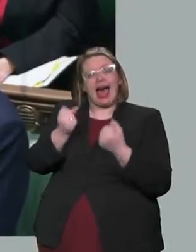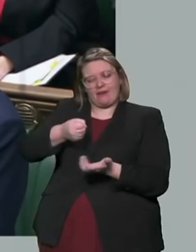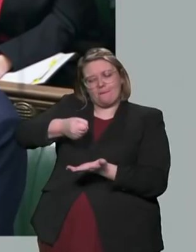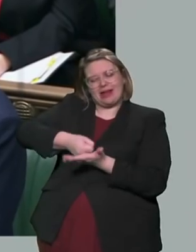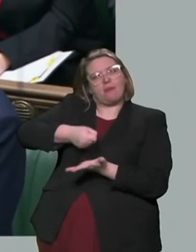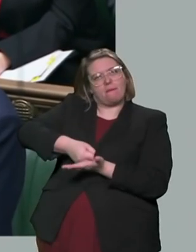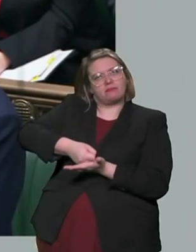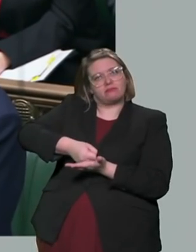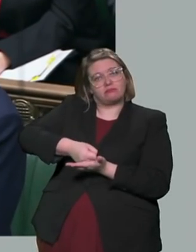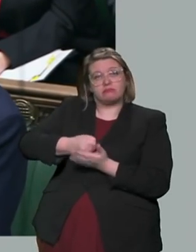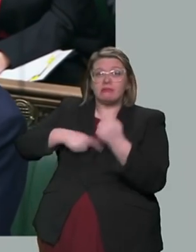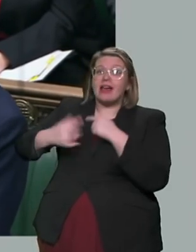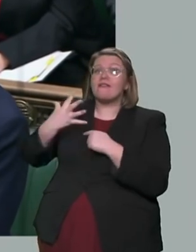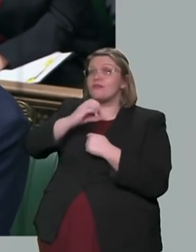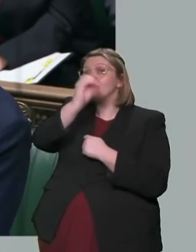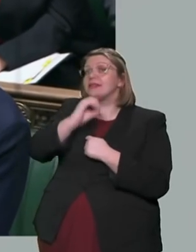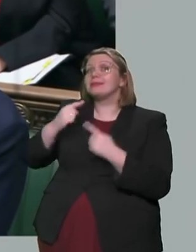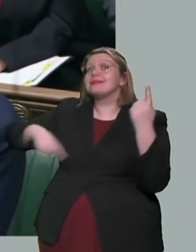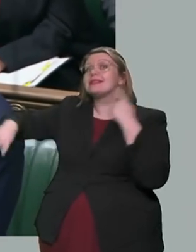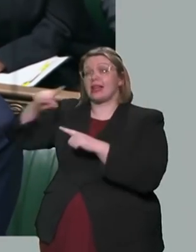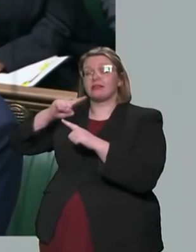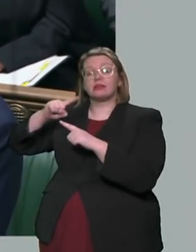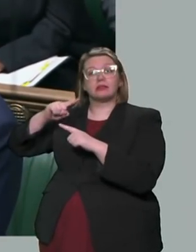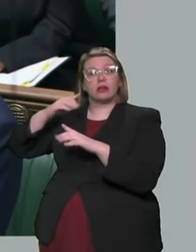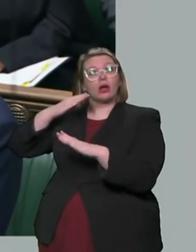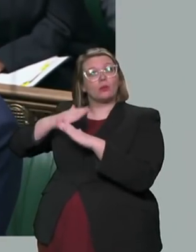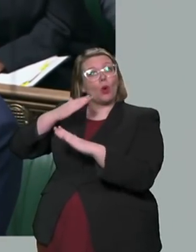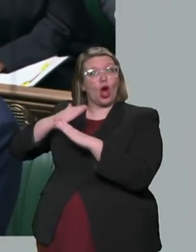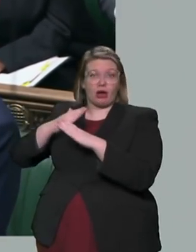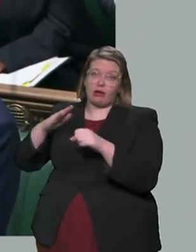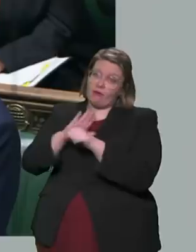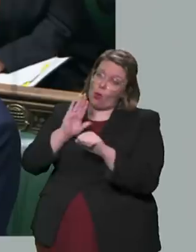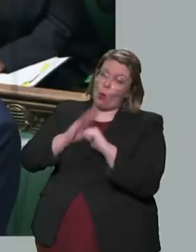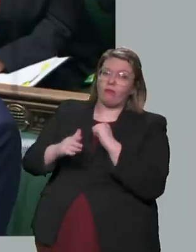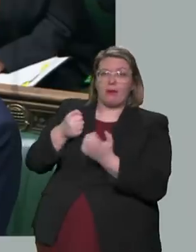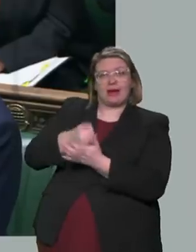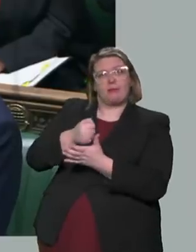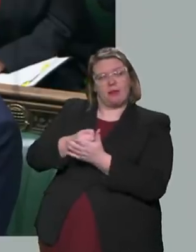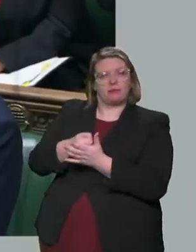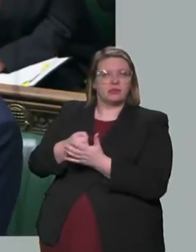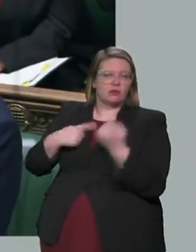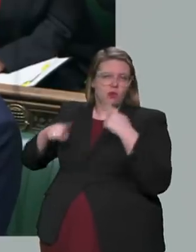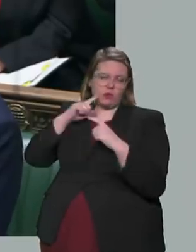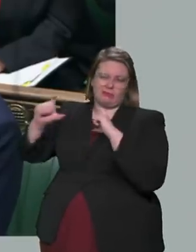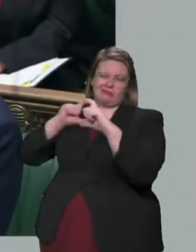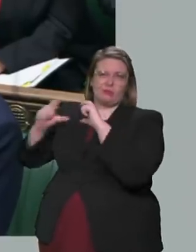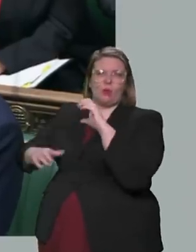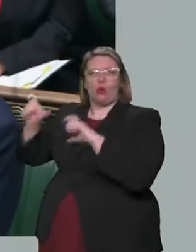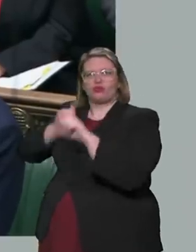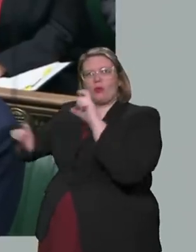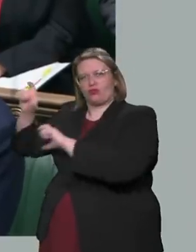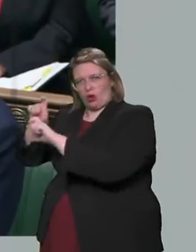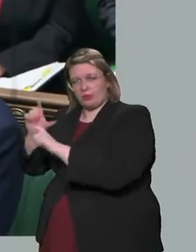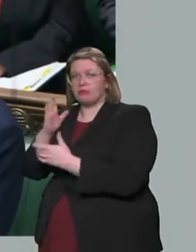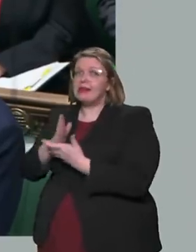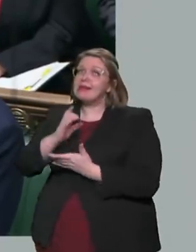than half of employees actually get contractual sick pay from their employer. But the most important thing we can do, Mr. Speaker,